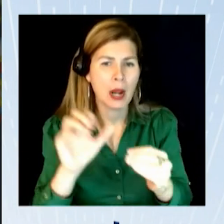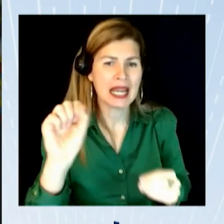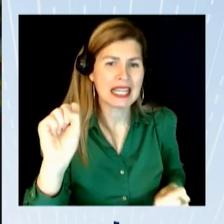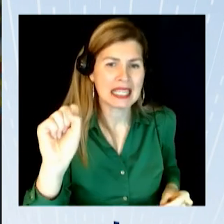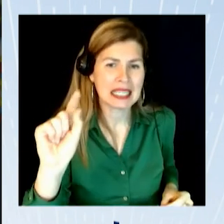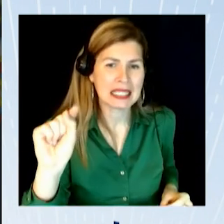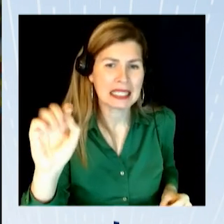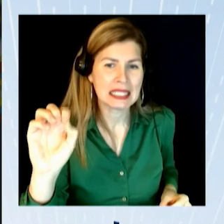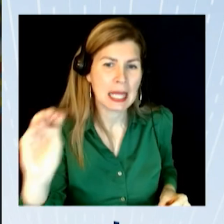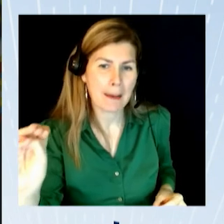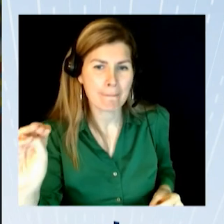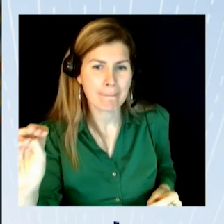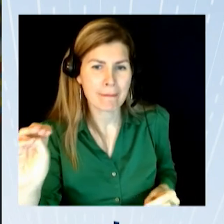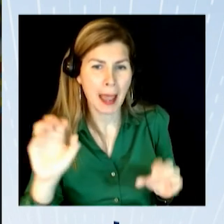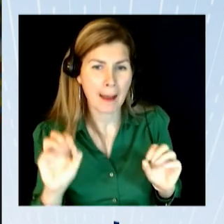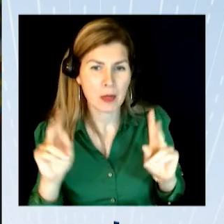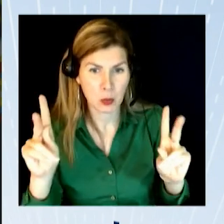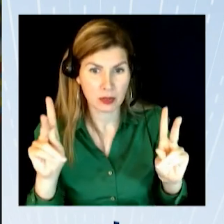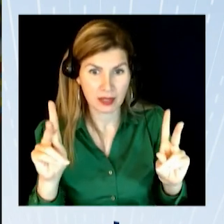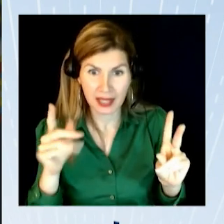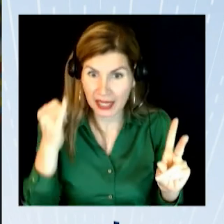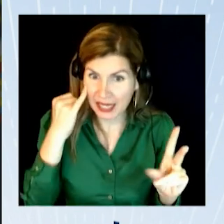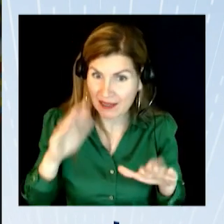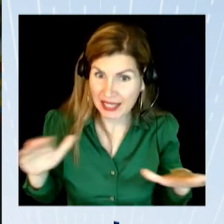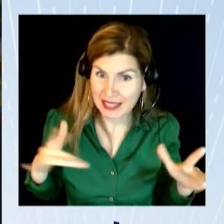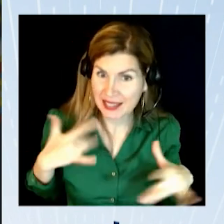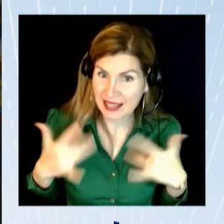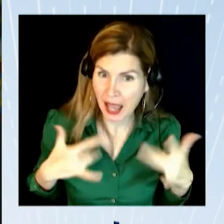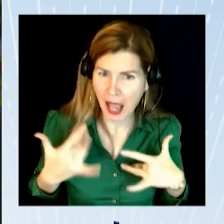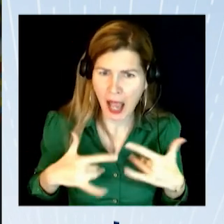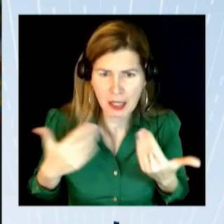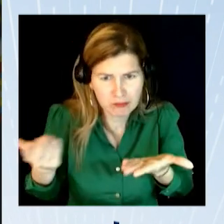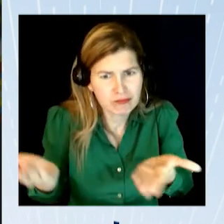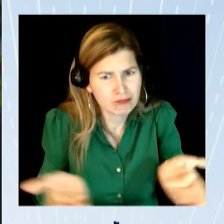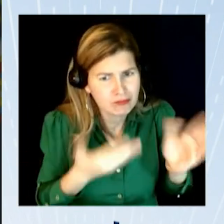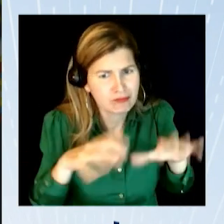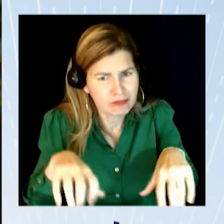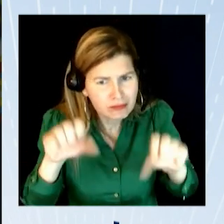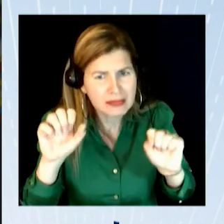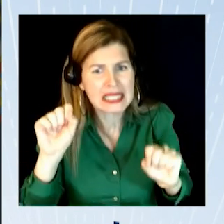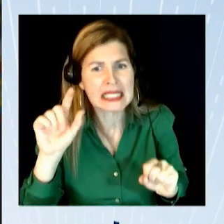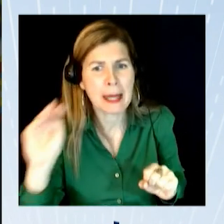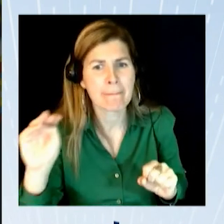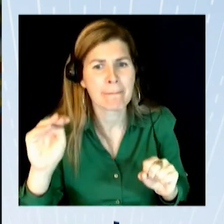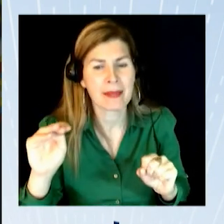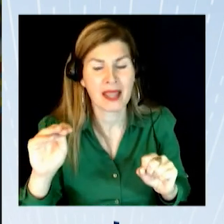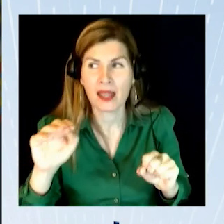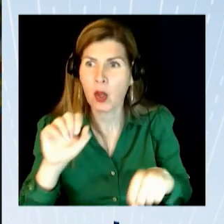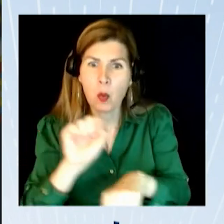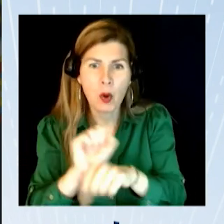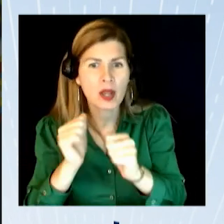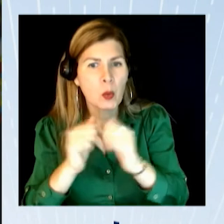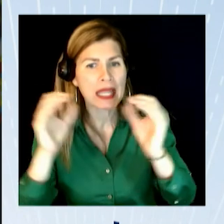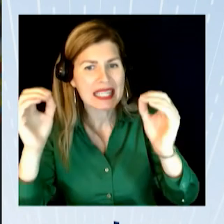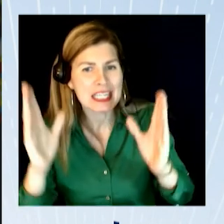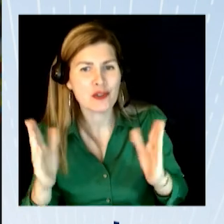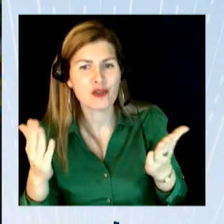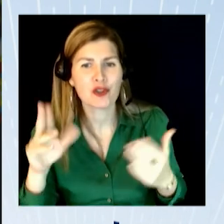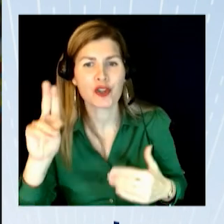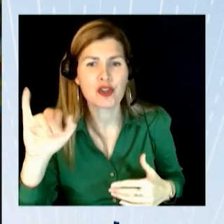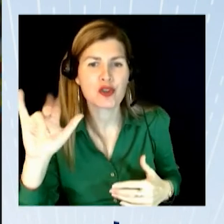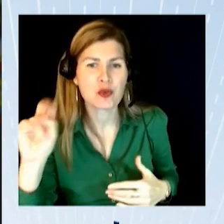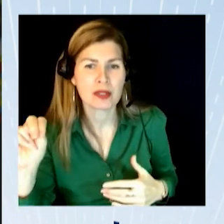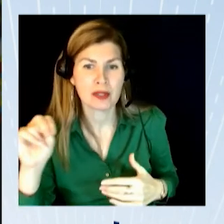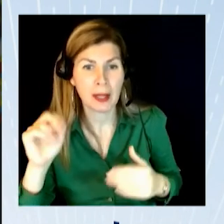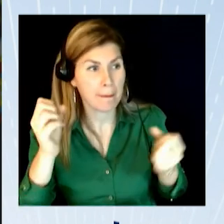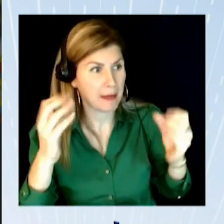spark early, get kids excited about it. And this is working in conjunction with our teachers. Teachers unions across the state are saying, sure,